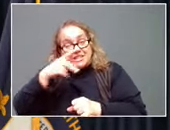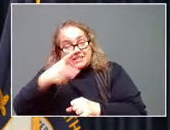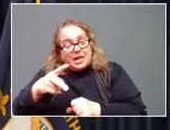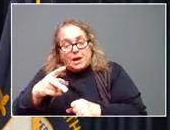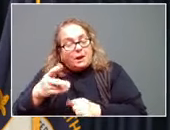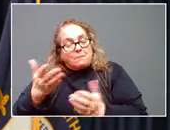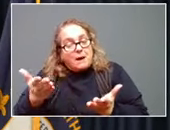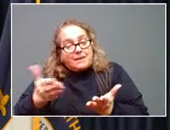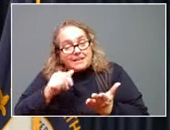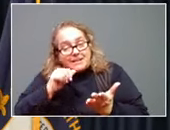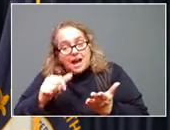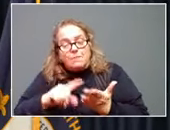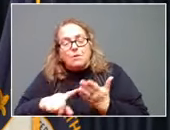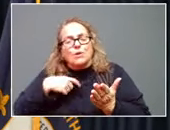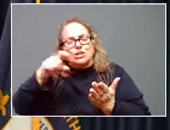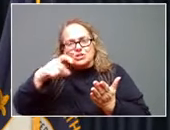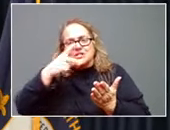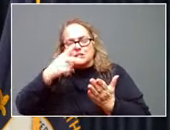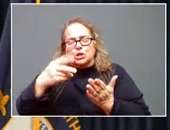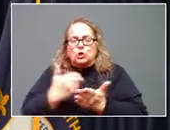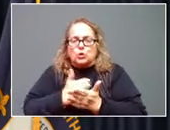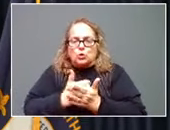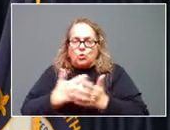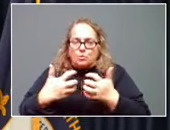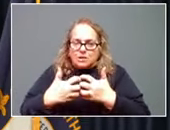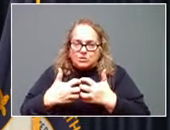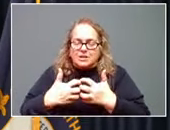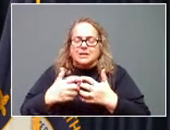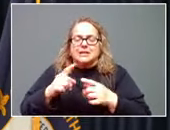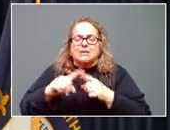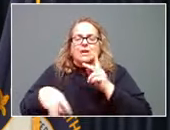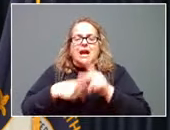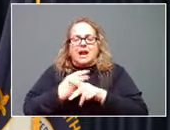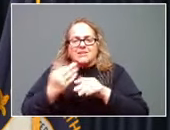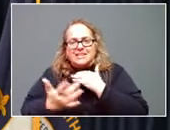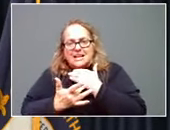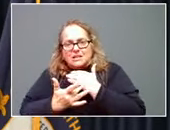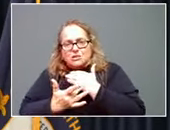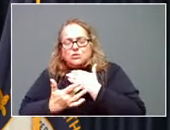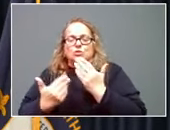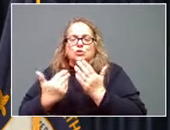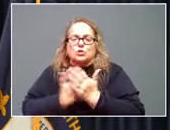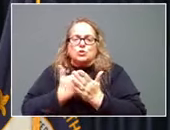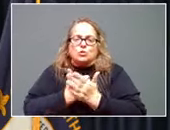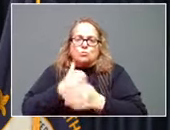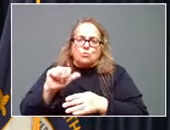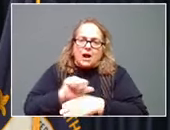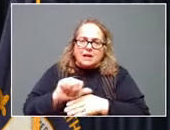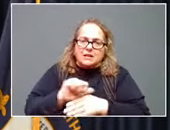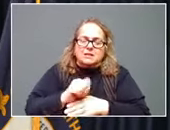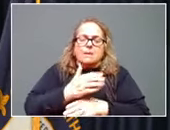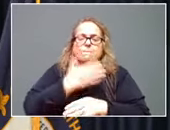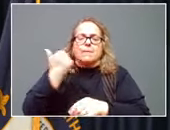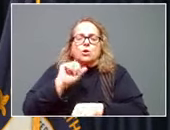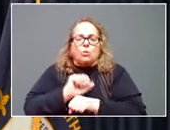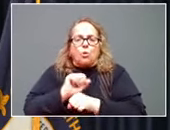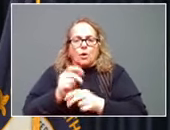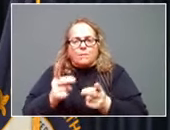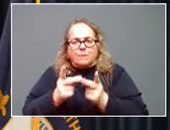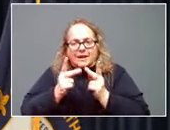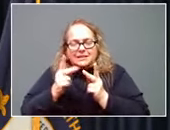machinery, certain types of automation, new practices go into place, better workplace safety, and we ought